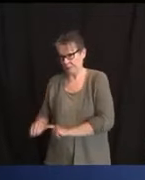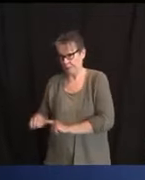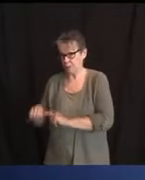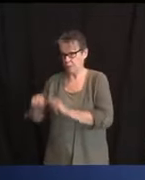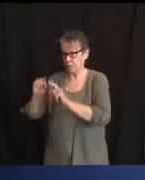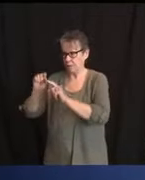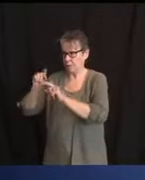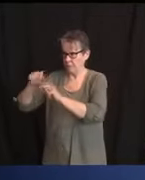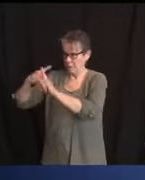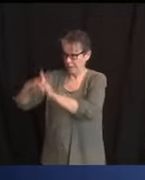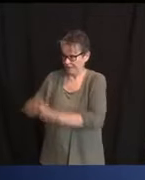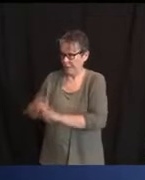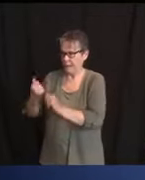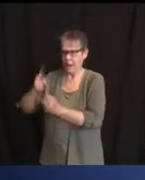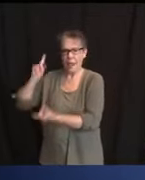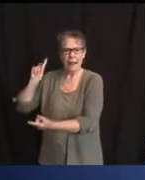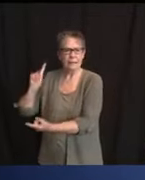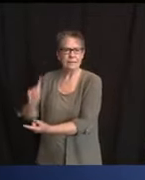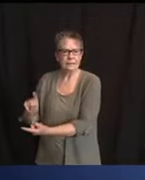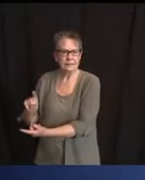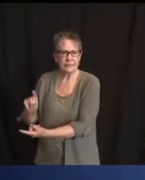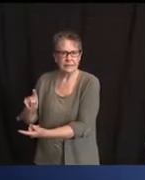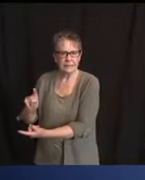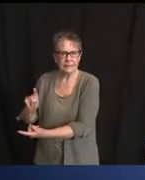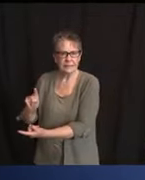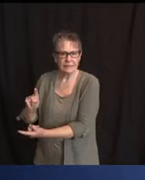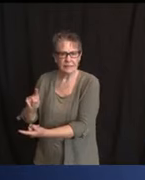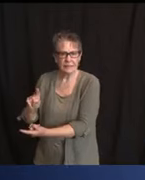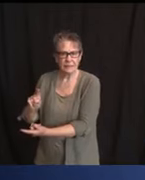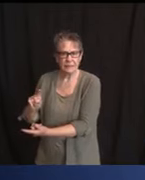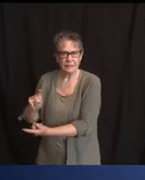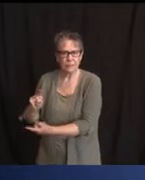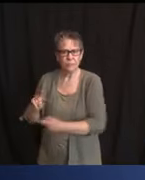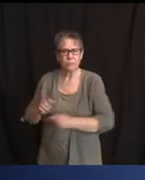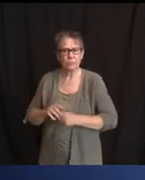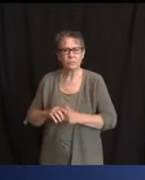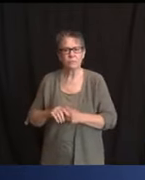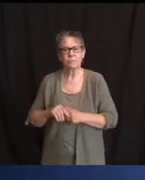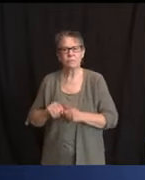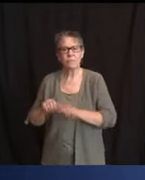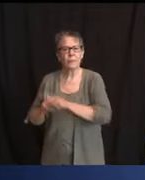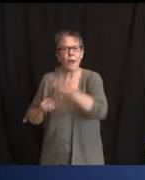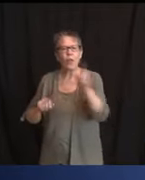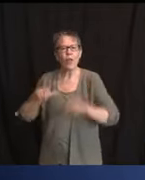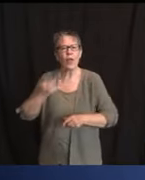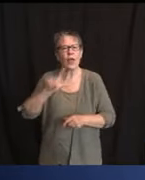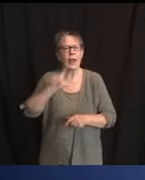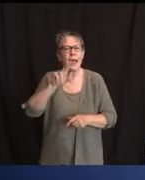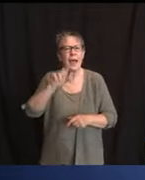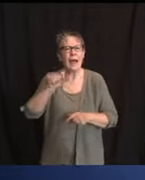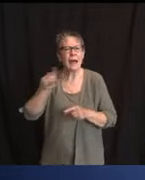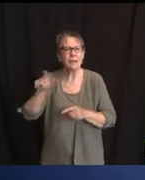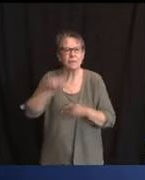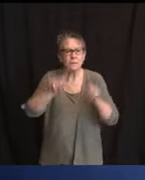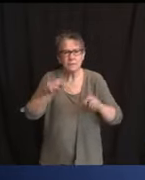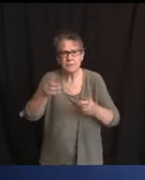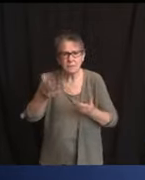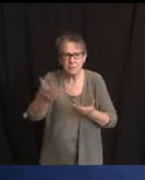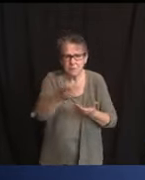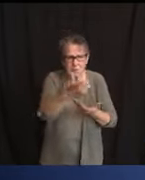other laboratories have sprung up. As those labs come in from other laboratories, we begin to see whether we're getting positives and